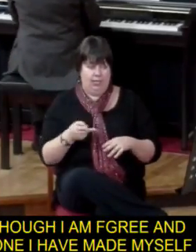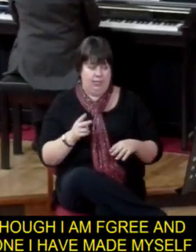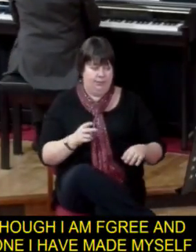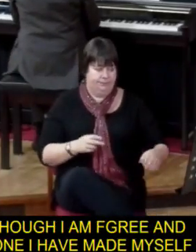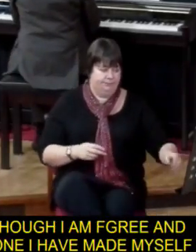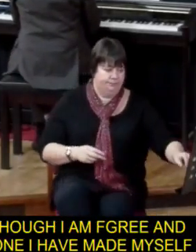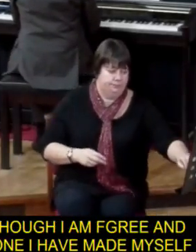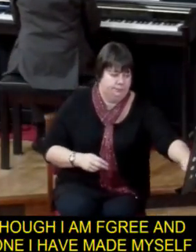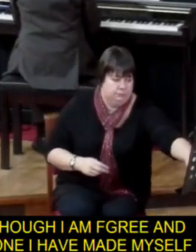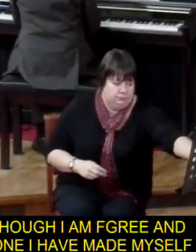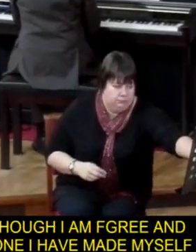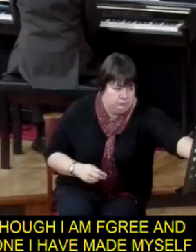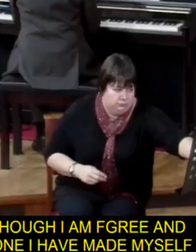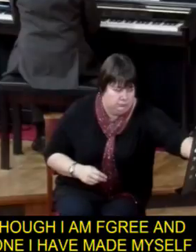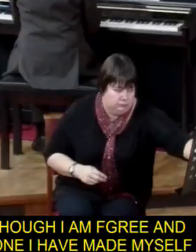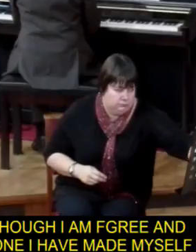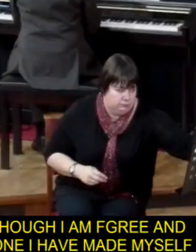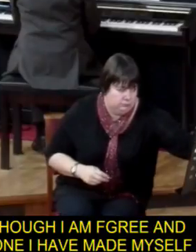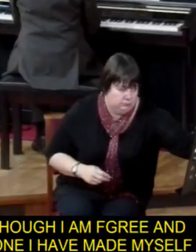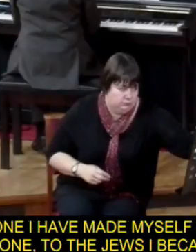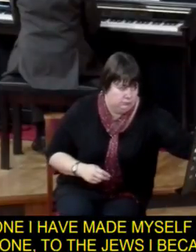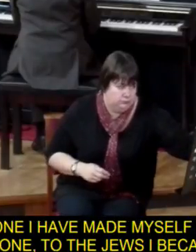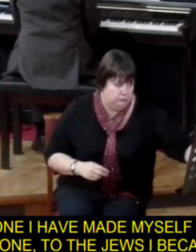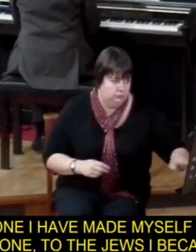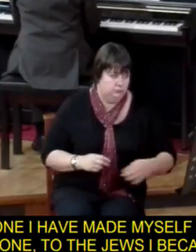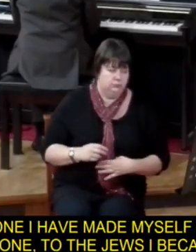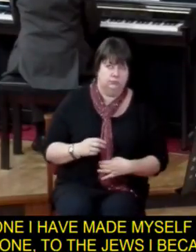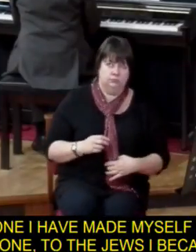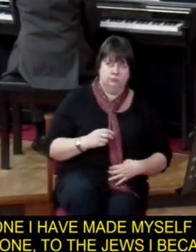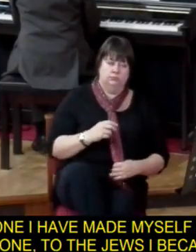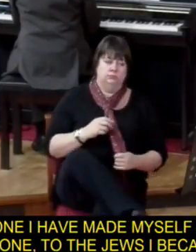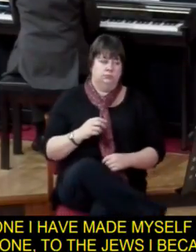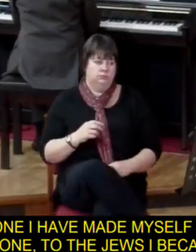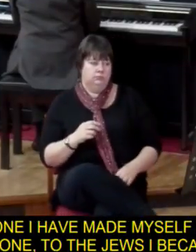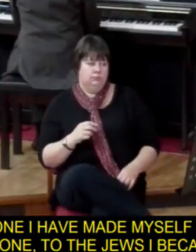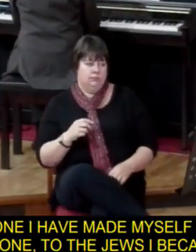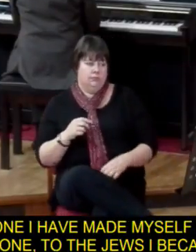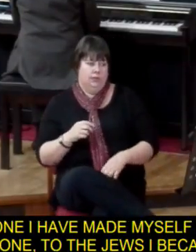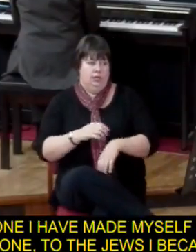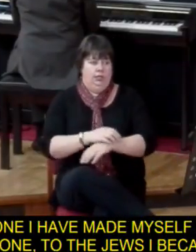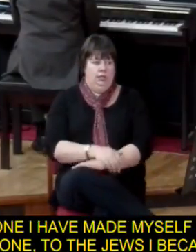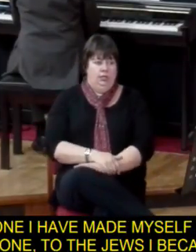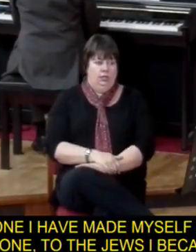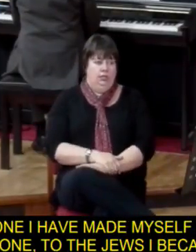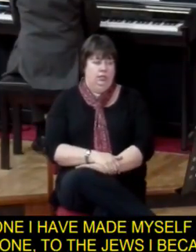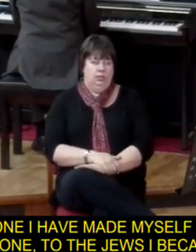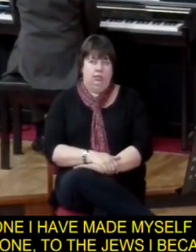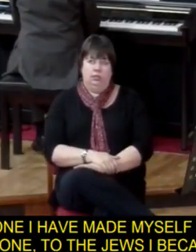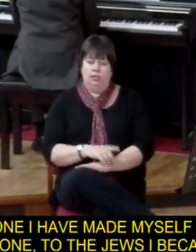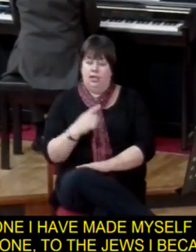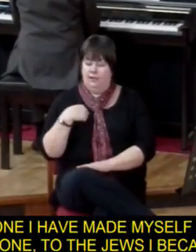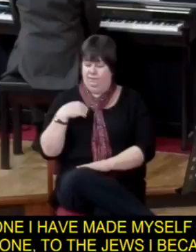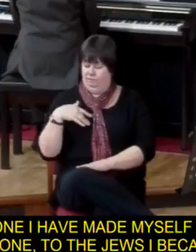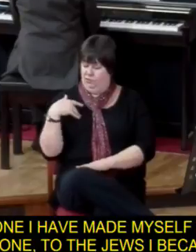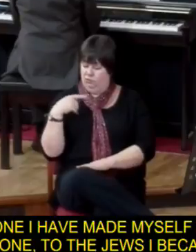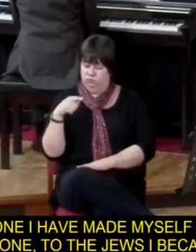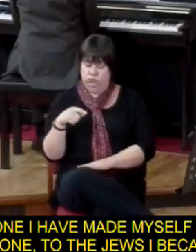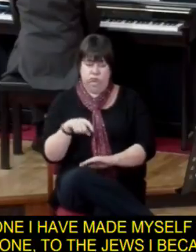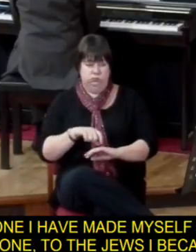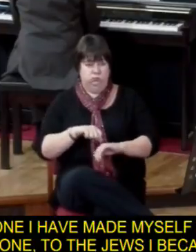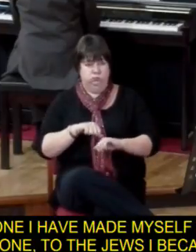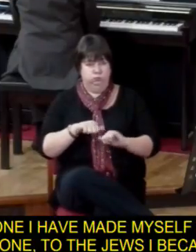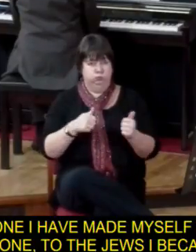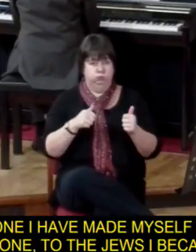hymn book, and I know that just a few of you still do that rather than use the screens. This is a great hymn because there's a